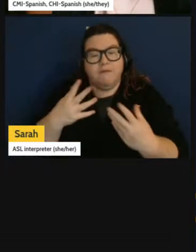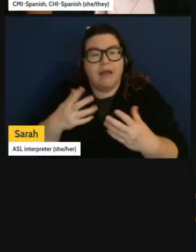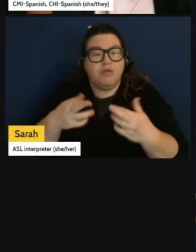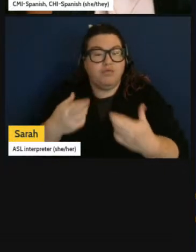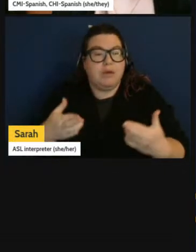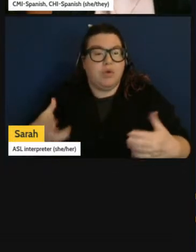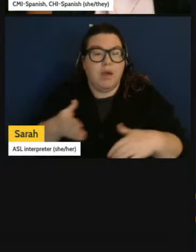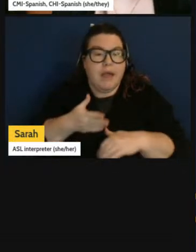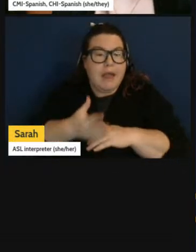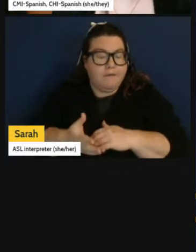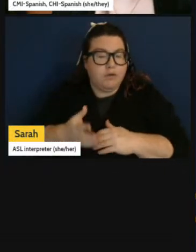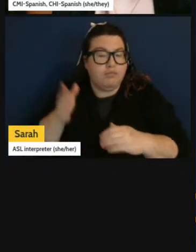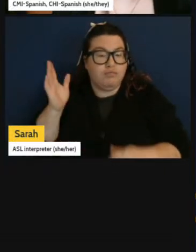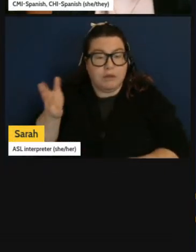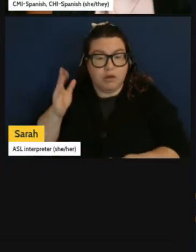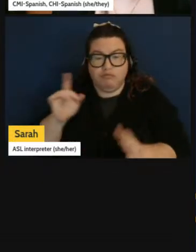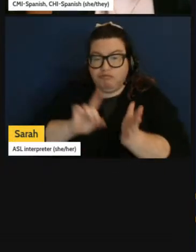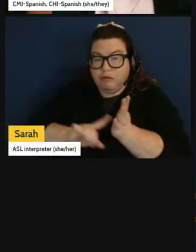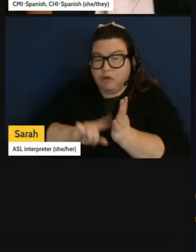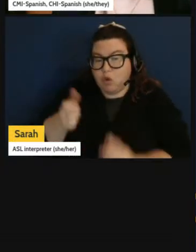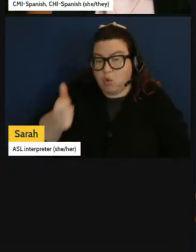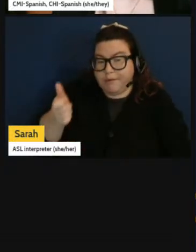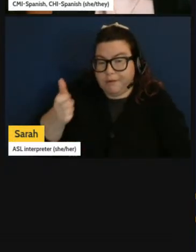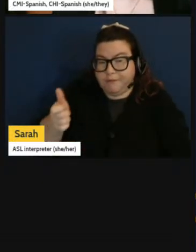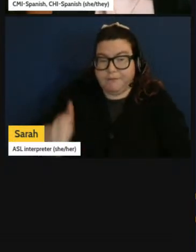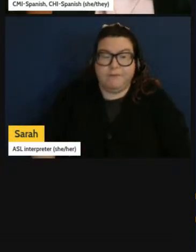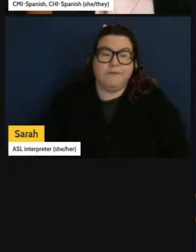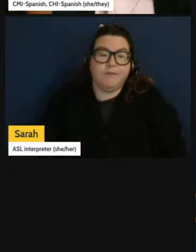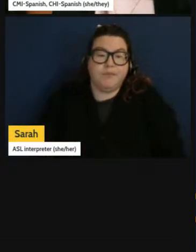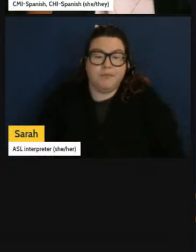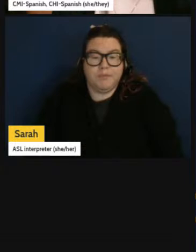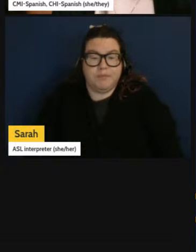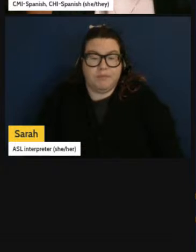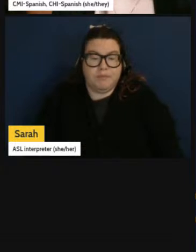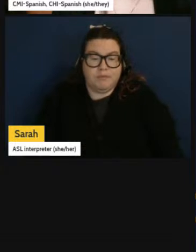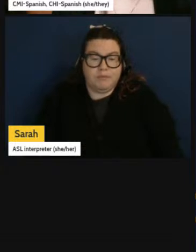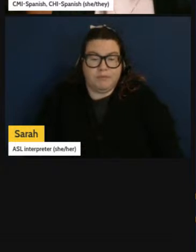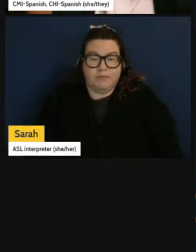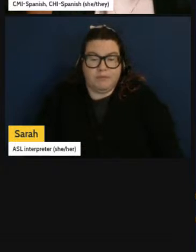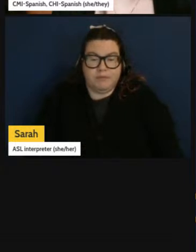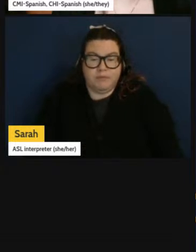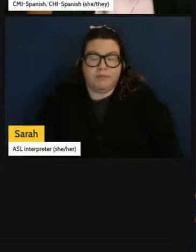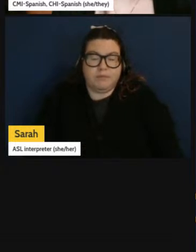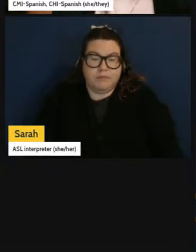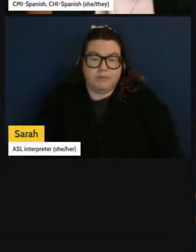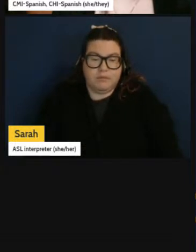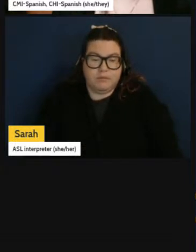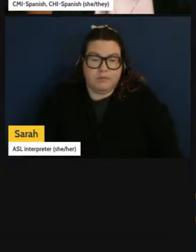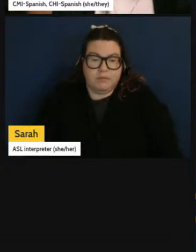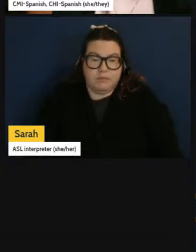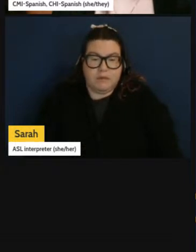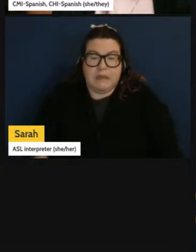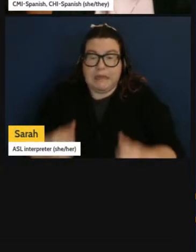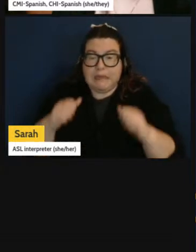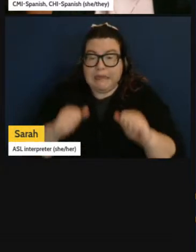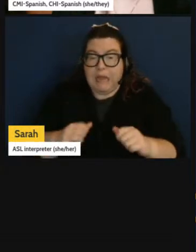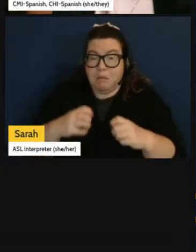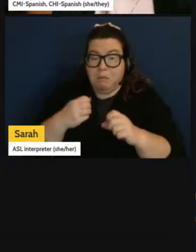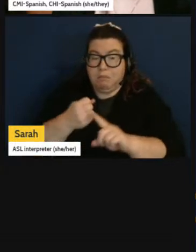this presentation to research to your heart's desire. Now, we can go even further with the